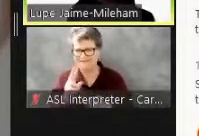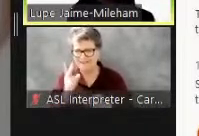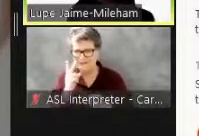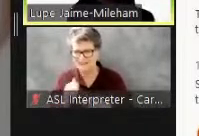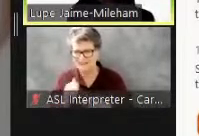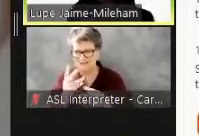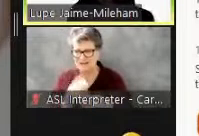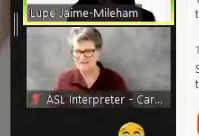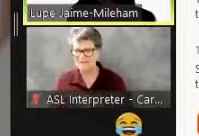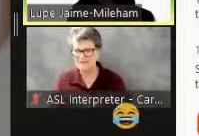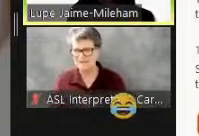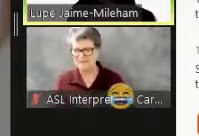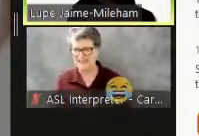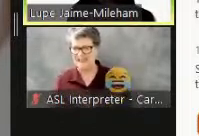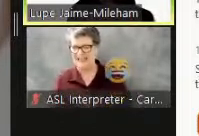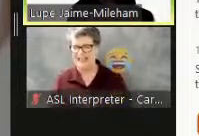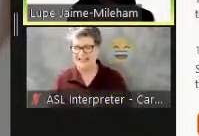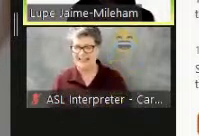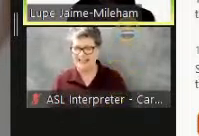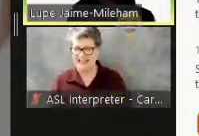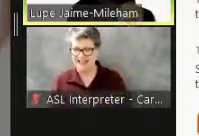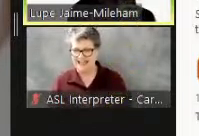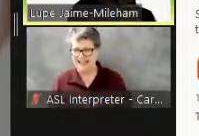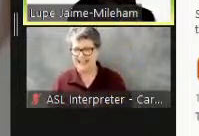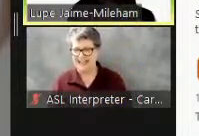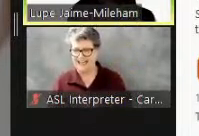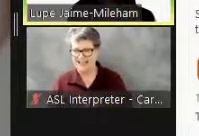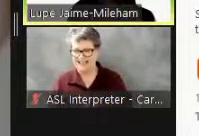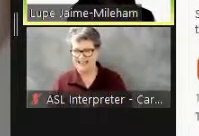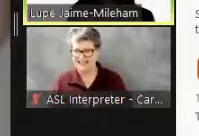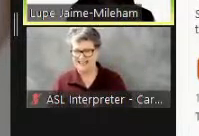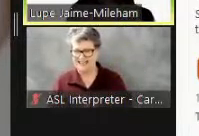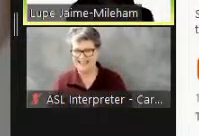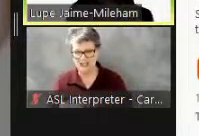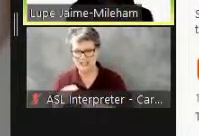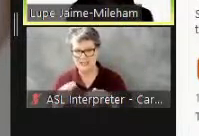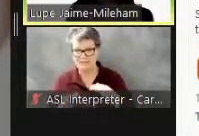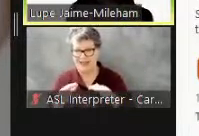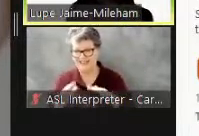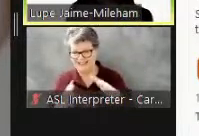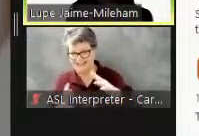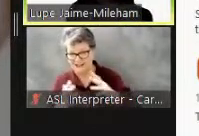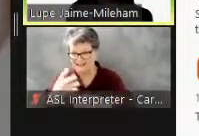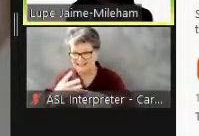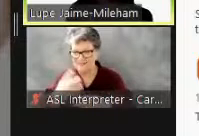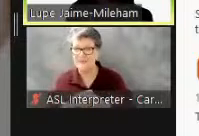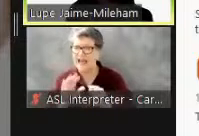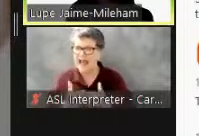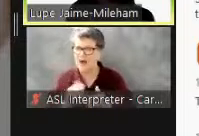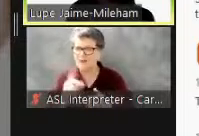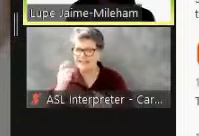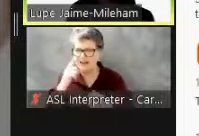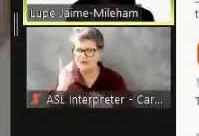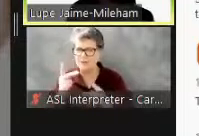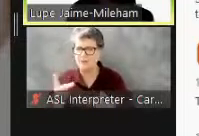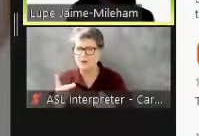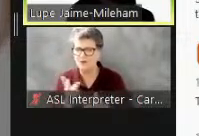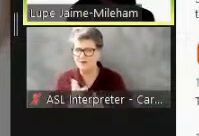back down again so I can pull it. You get such a balancing act for sure. How does the governor's proposed